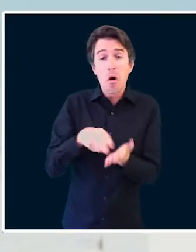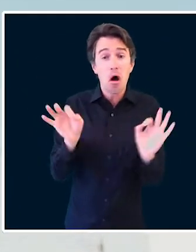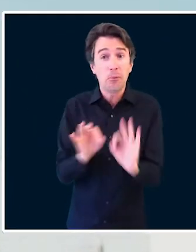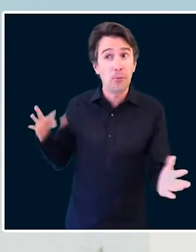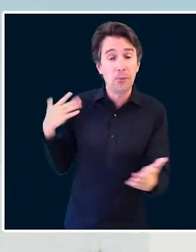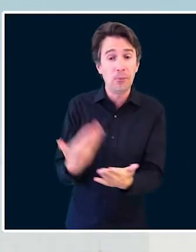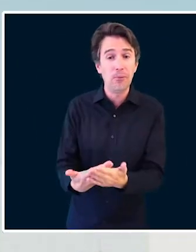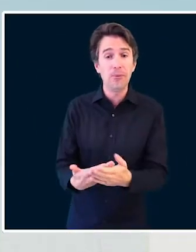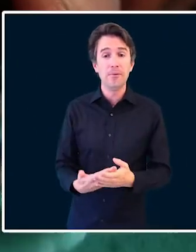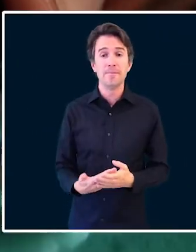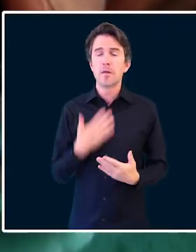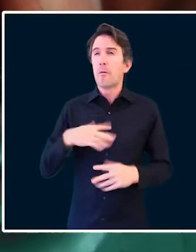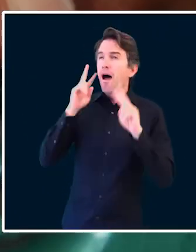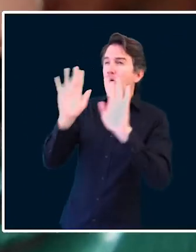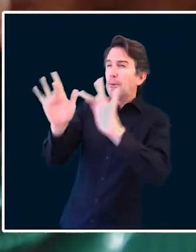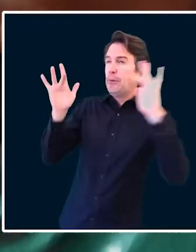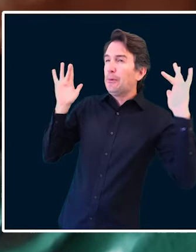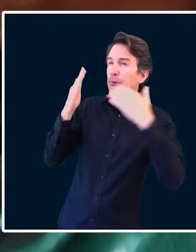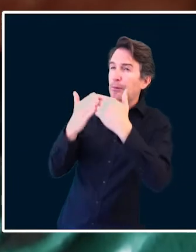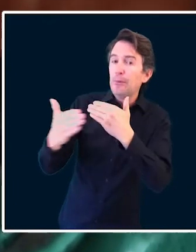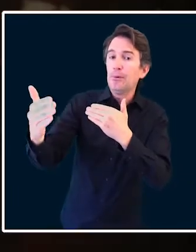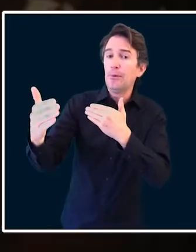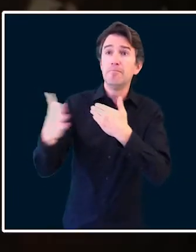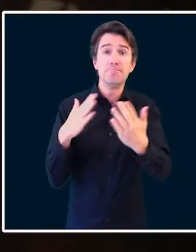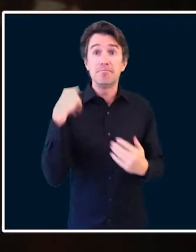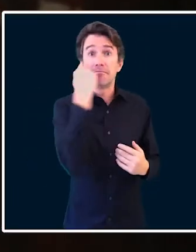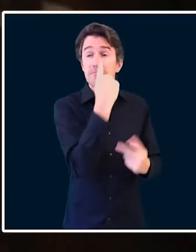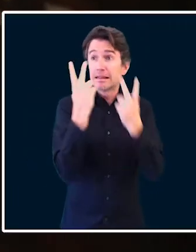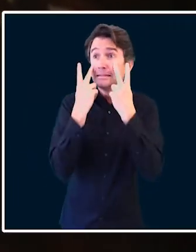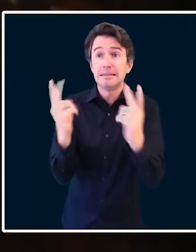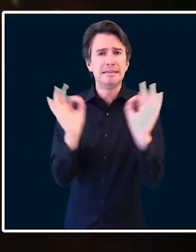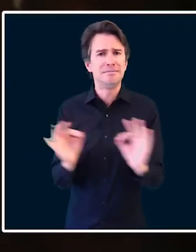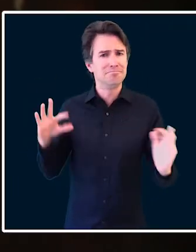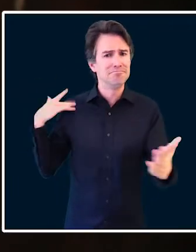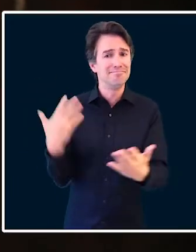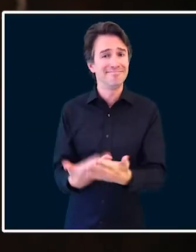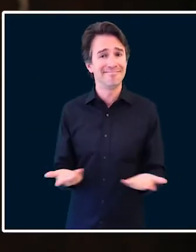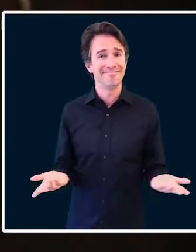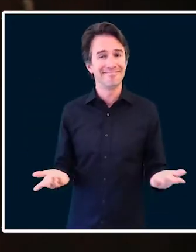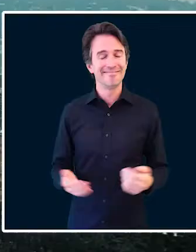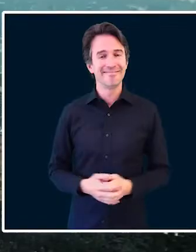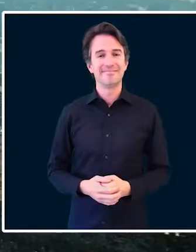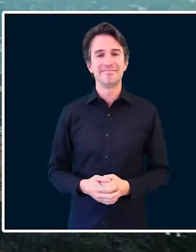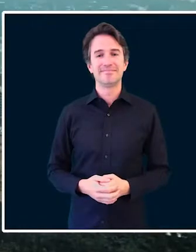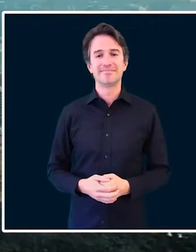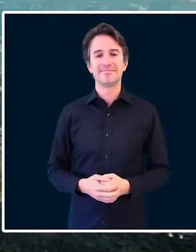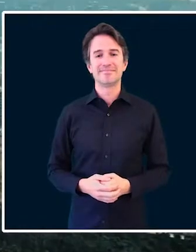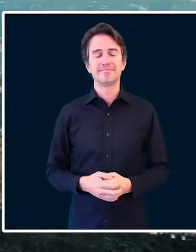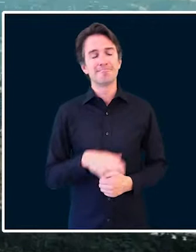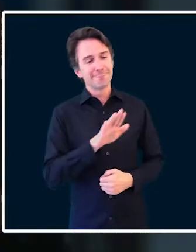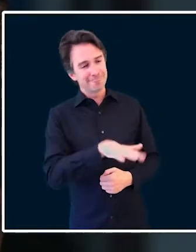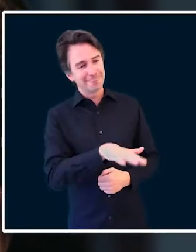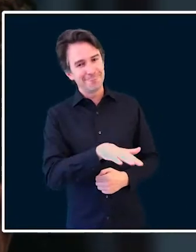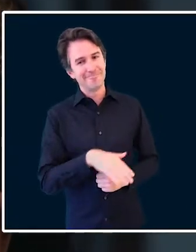walked a day in my life, to envision a bright future, even though I've never seen a day in my life.